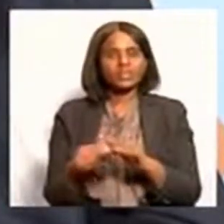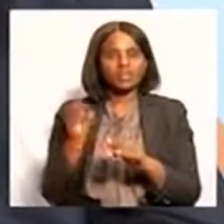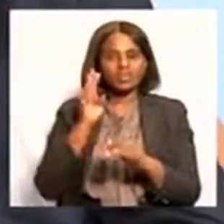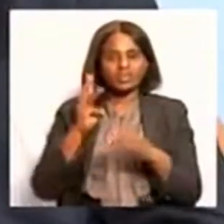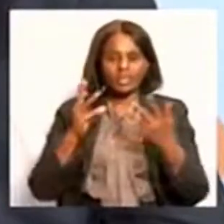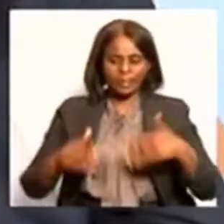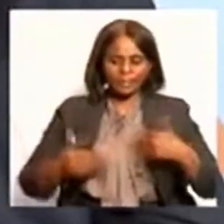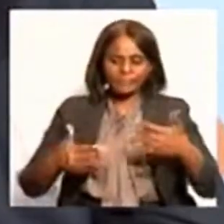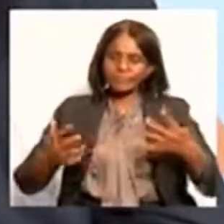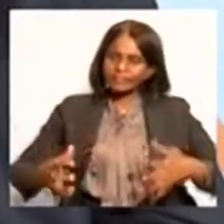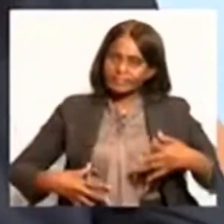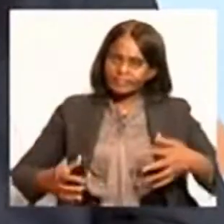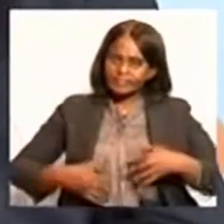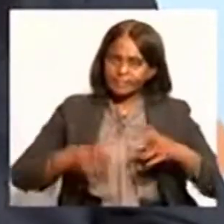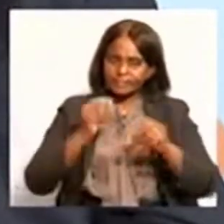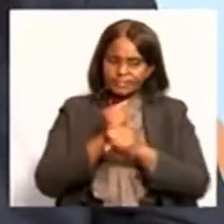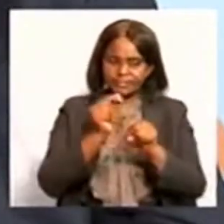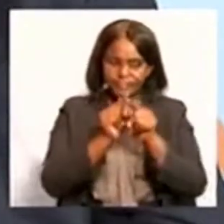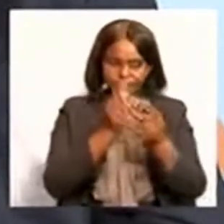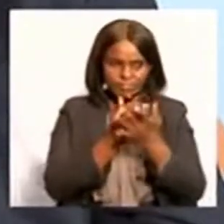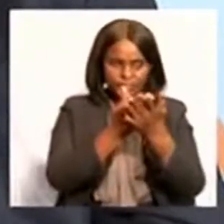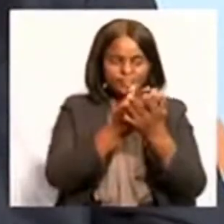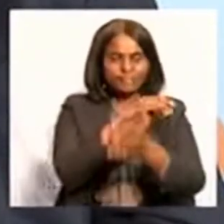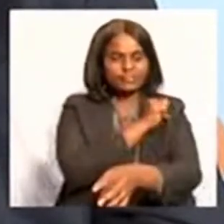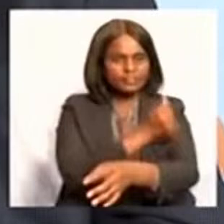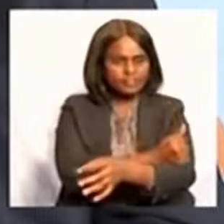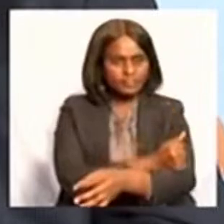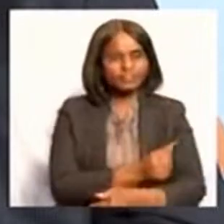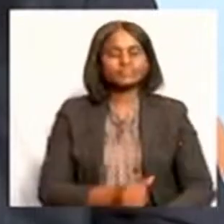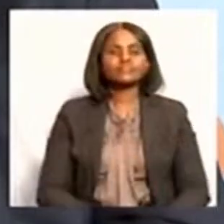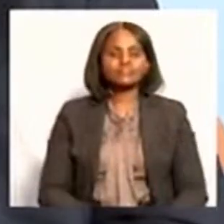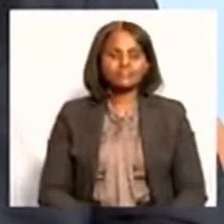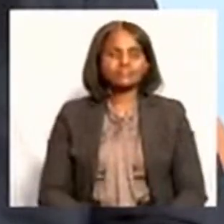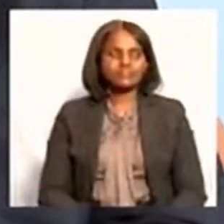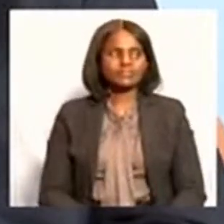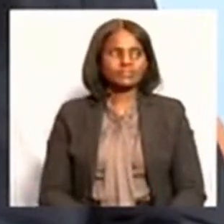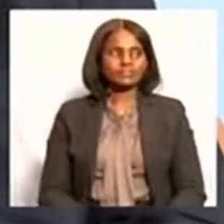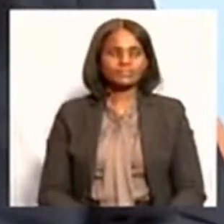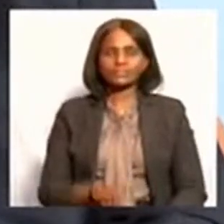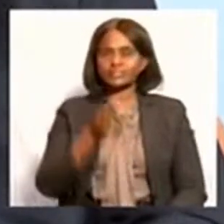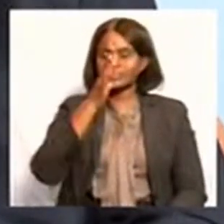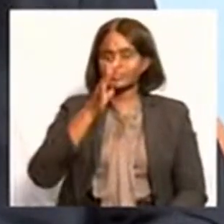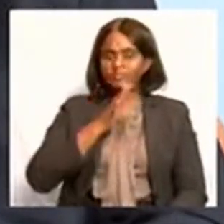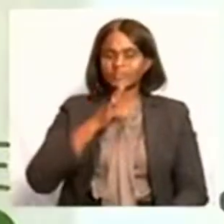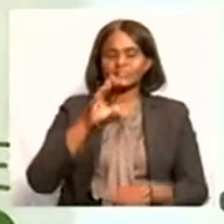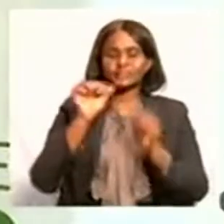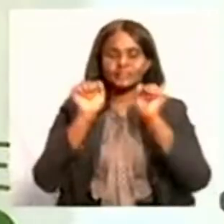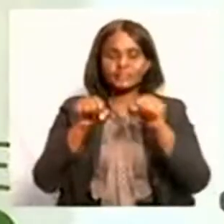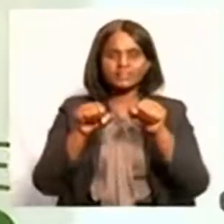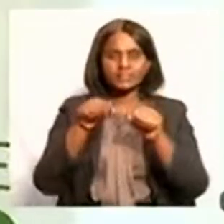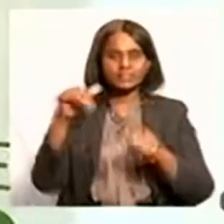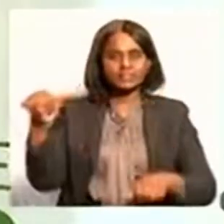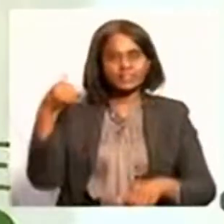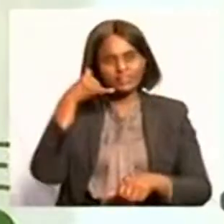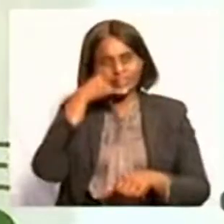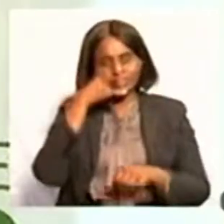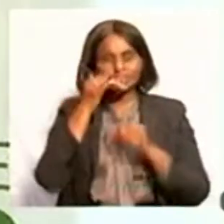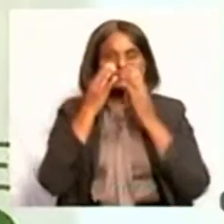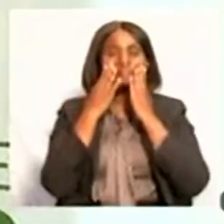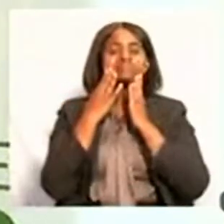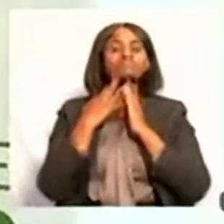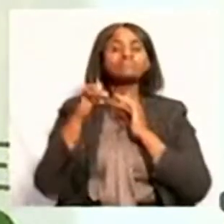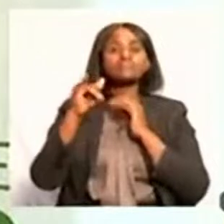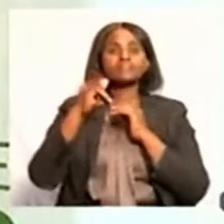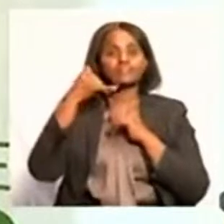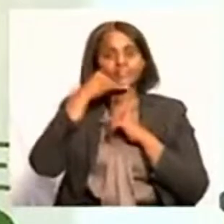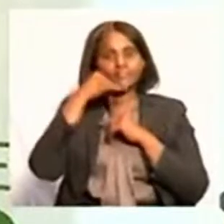receive that complaint and forward it to appropriate authorities. Right. So, Madam Matimba, are you able to share with us the toll-free line if you have it? Yes, so